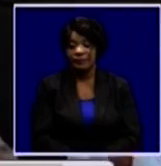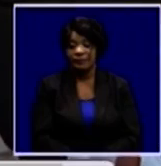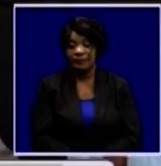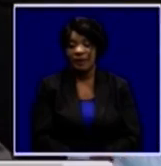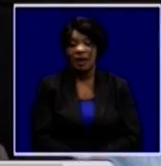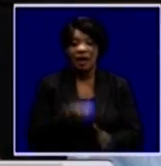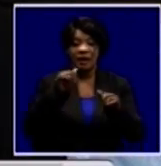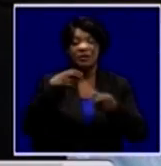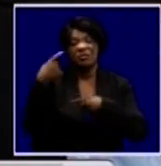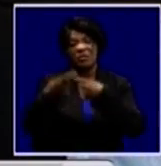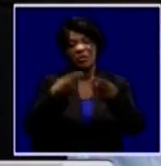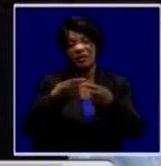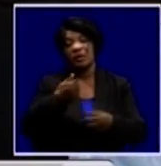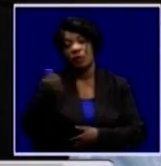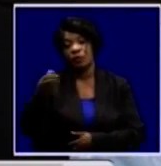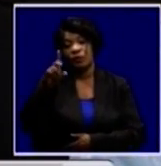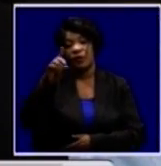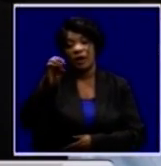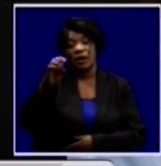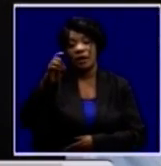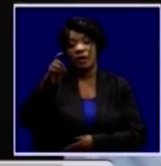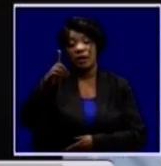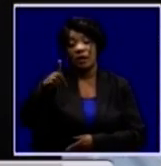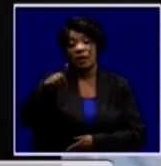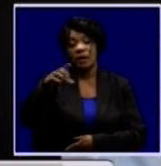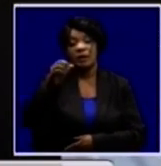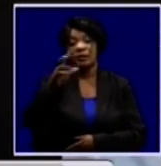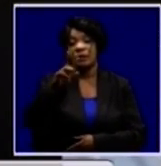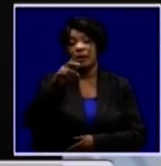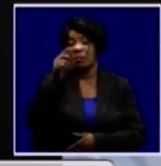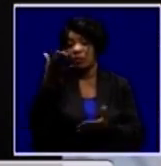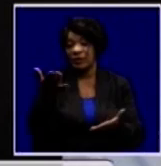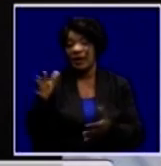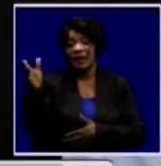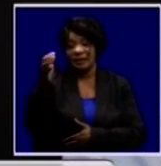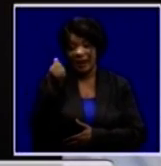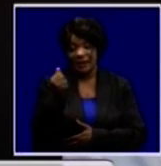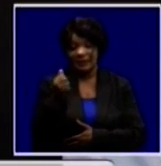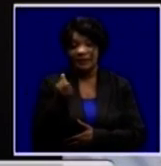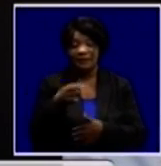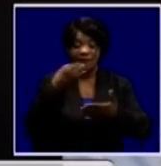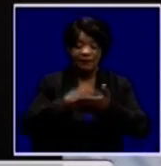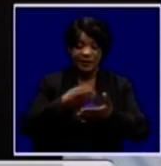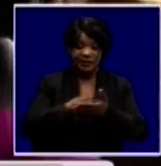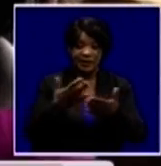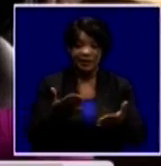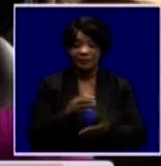depo batenga fertilizer, but naija ama card na everiko but kusinta kwake this